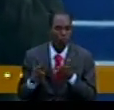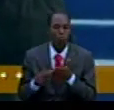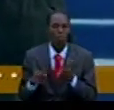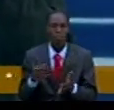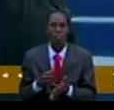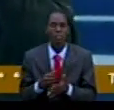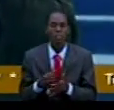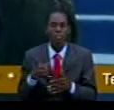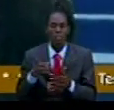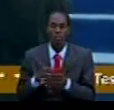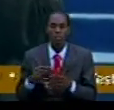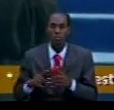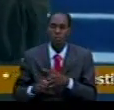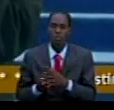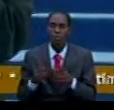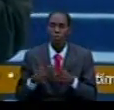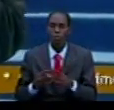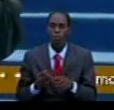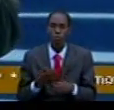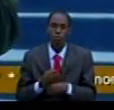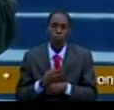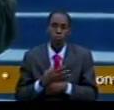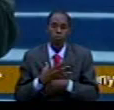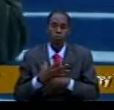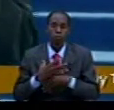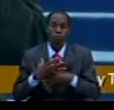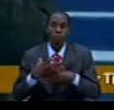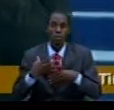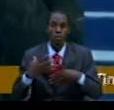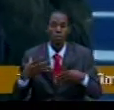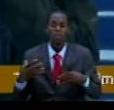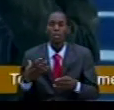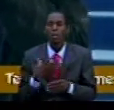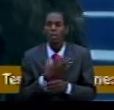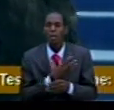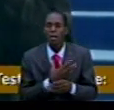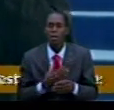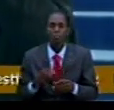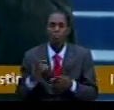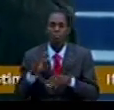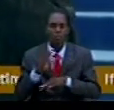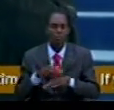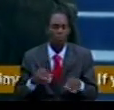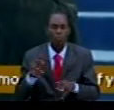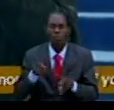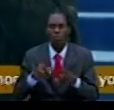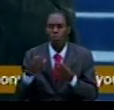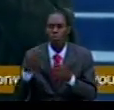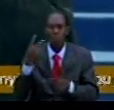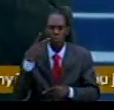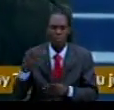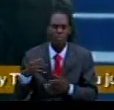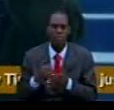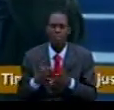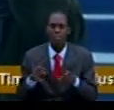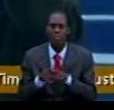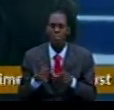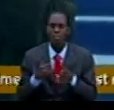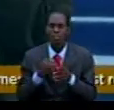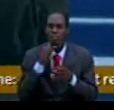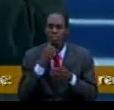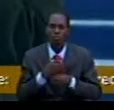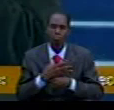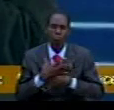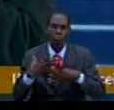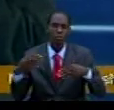is increasing. I became afraid. I told my husband, come and see this thing that is here. It's like it's increasing in size. He said, maybe I should